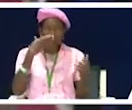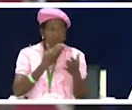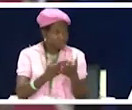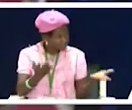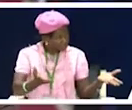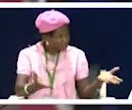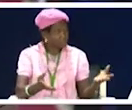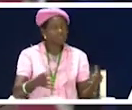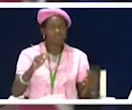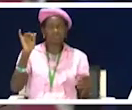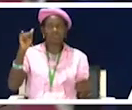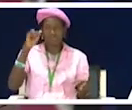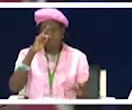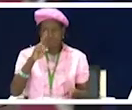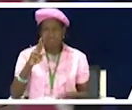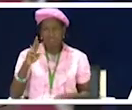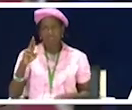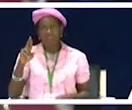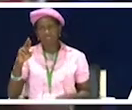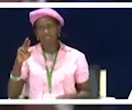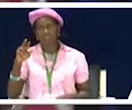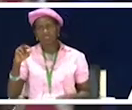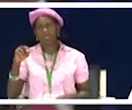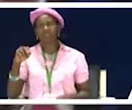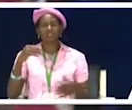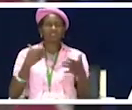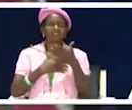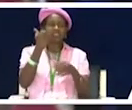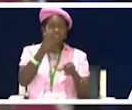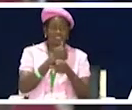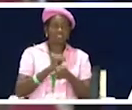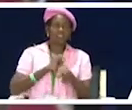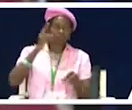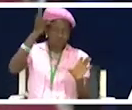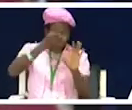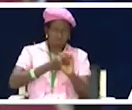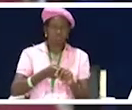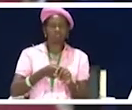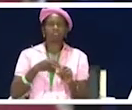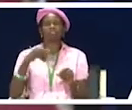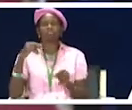said, yes, sir. He said, next year I will be part of it.